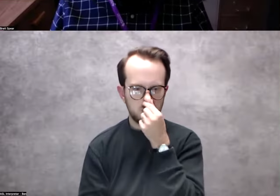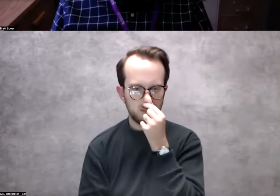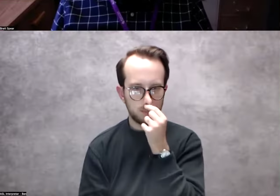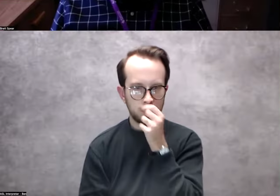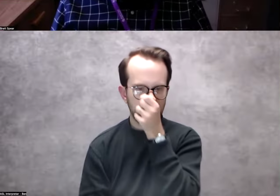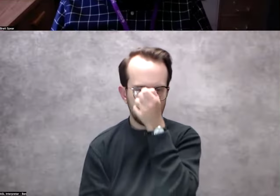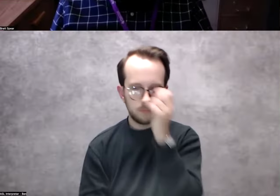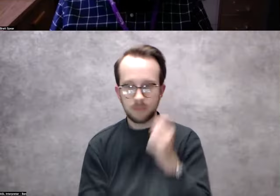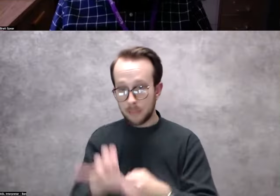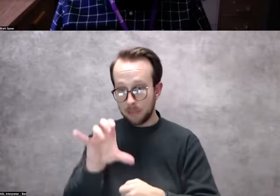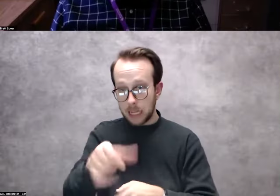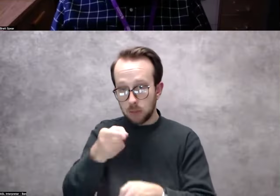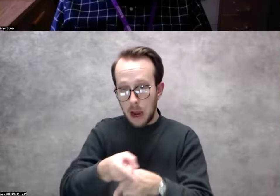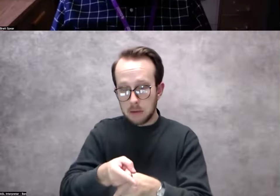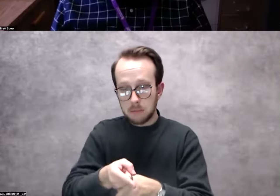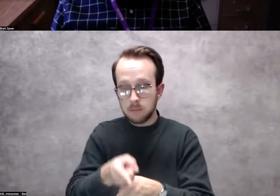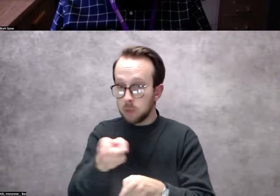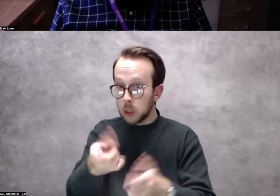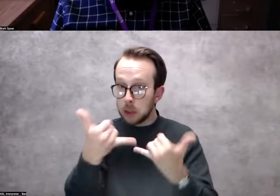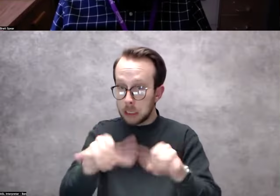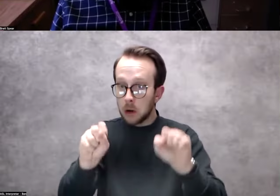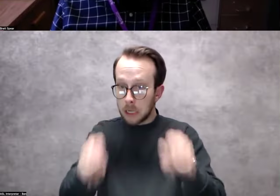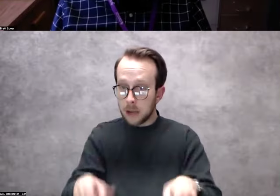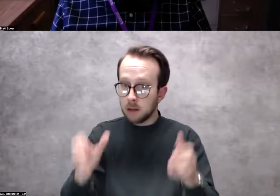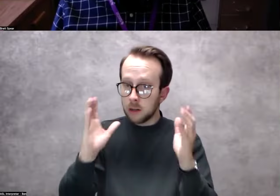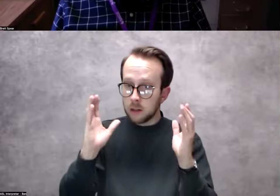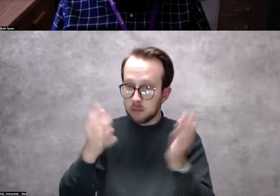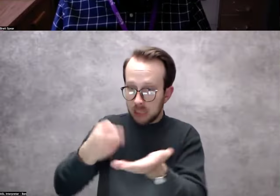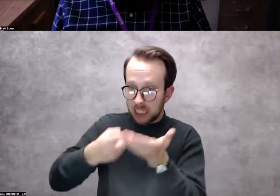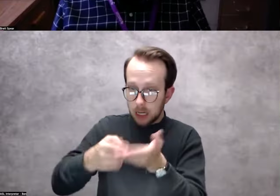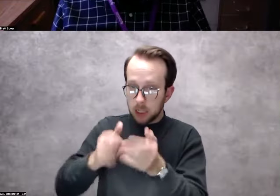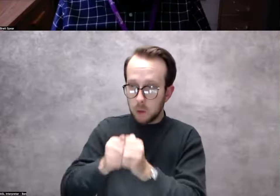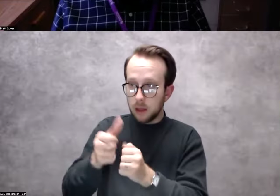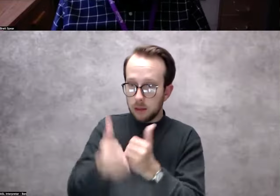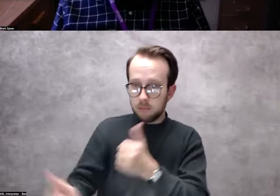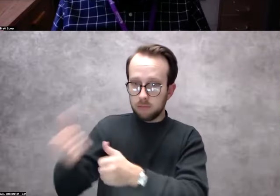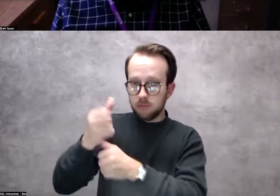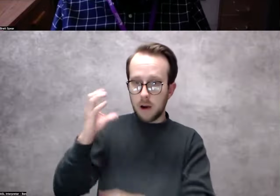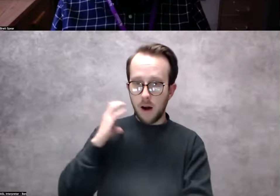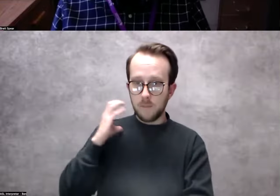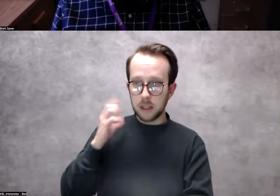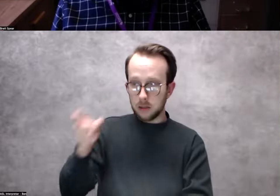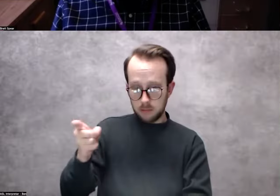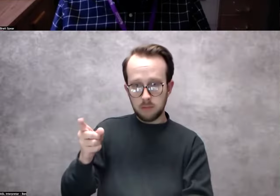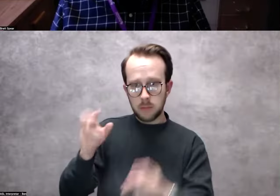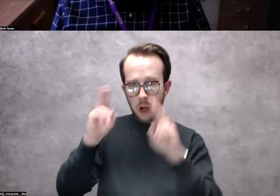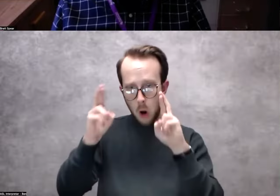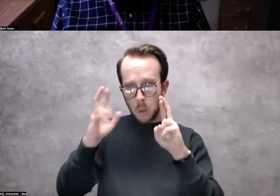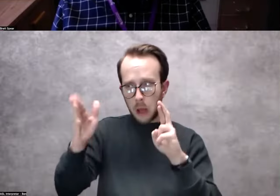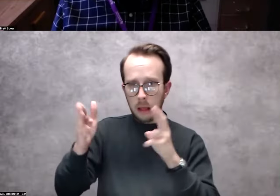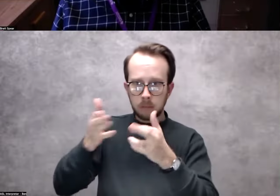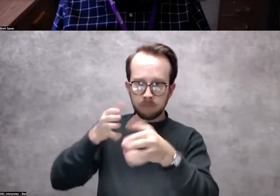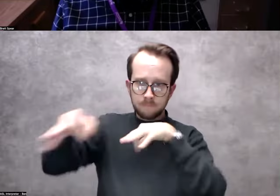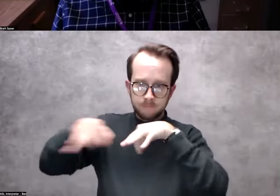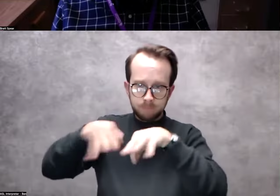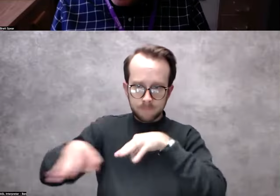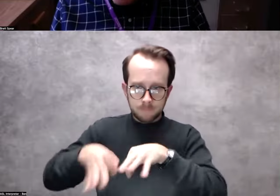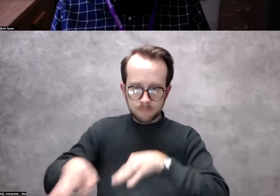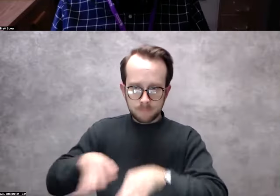That is correct. But you still can talk to the program officer and hopefully they will give you some insight about things you might want